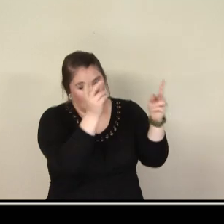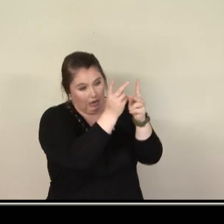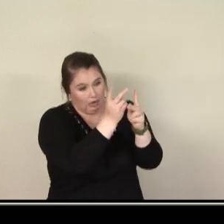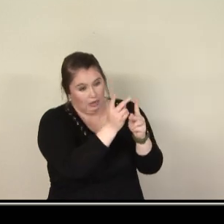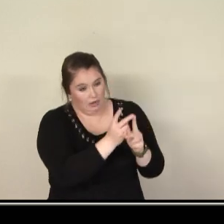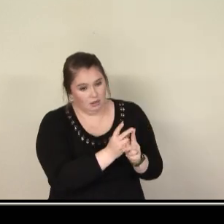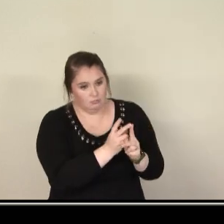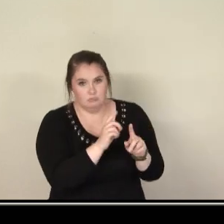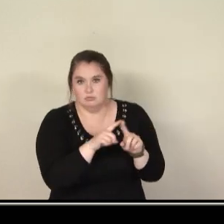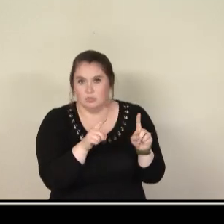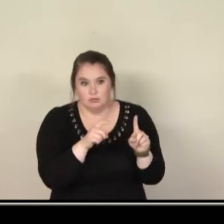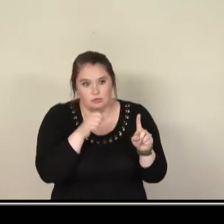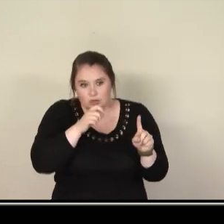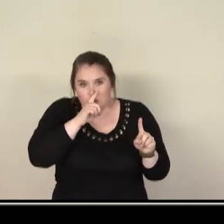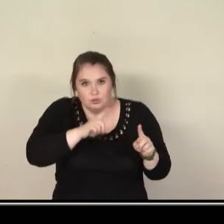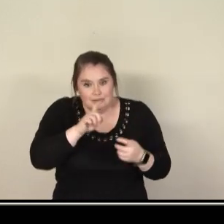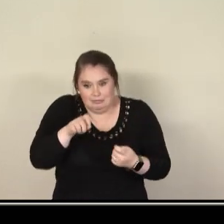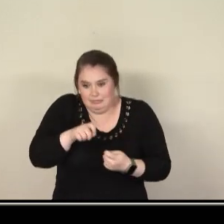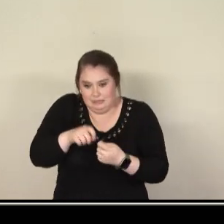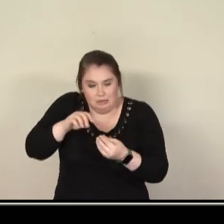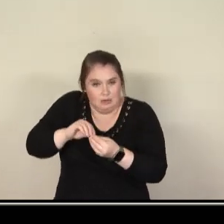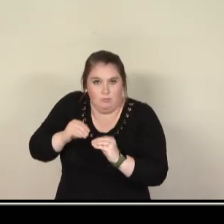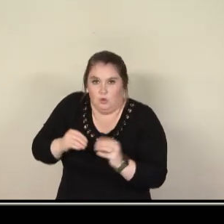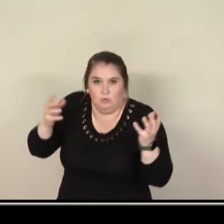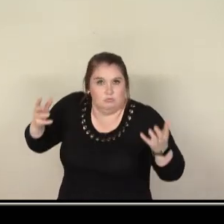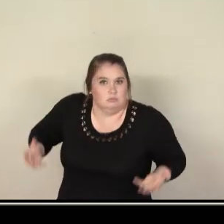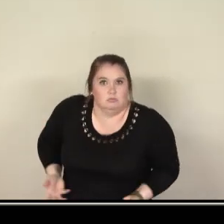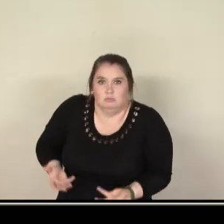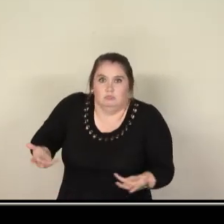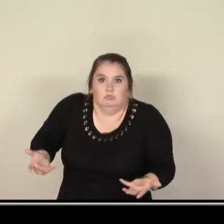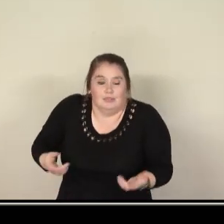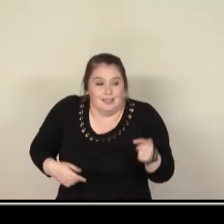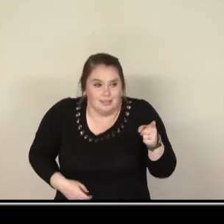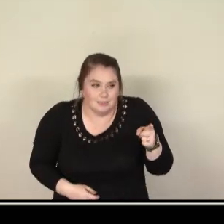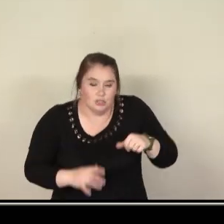what these numbers are going to happen. Because